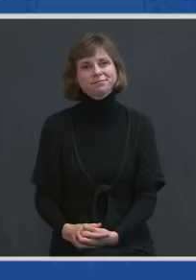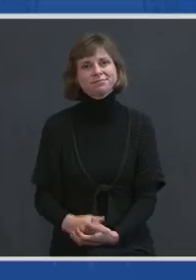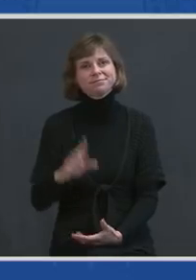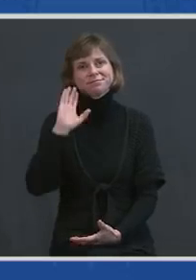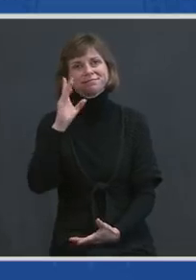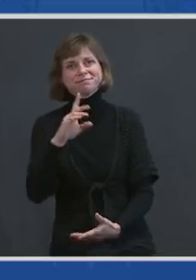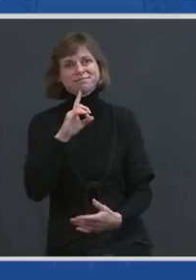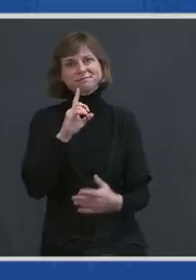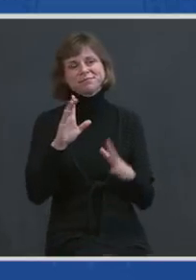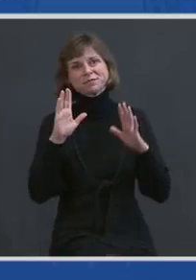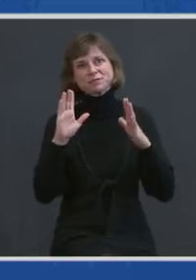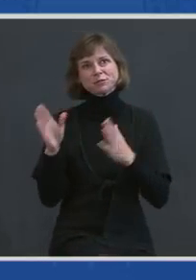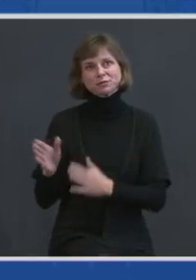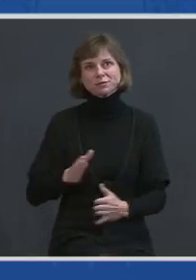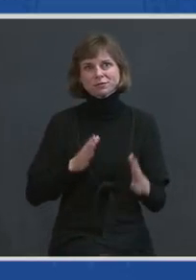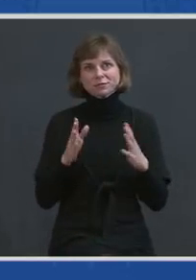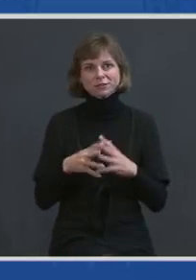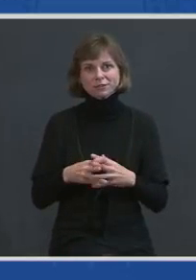plan.